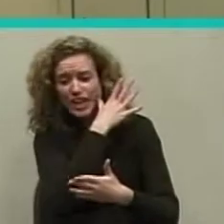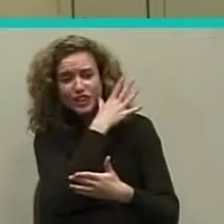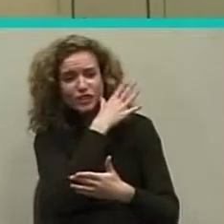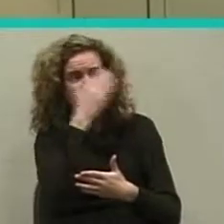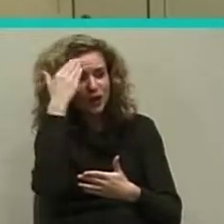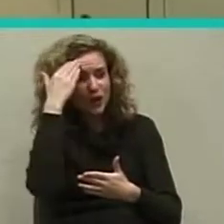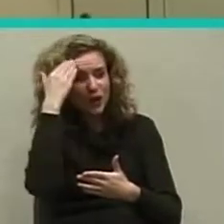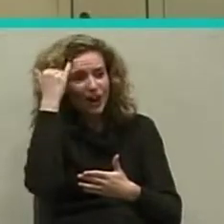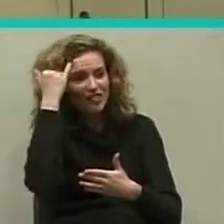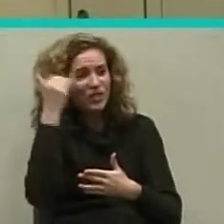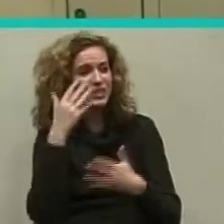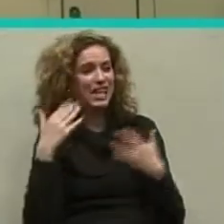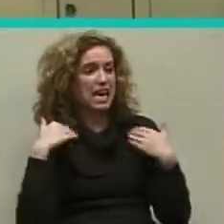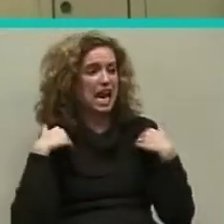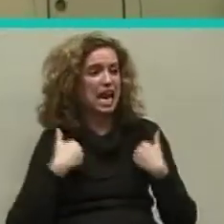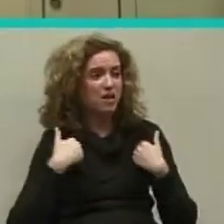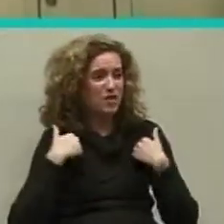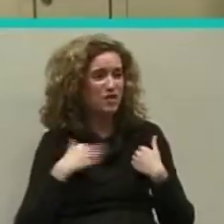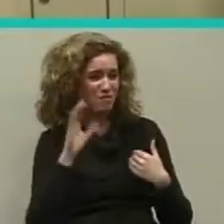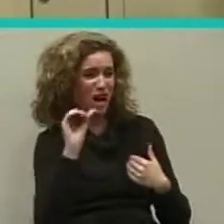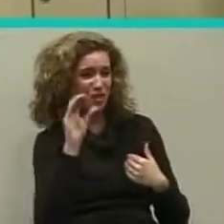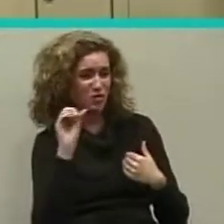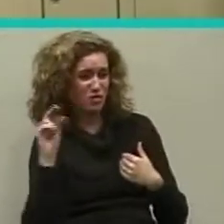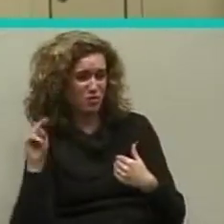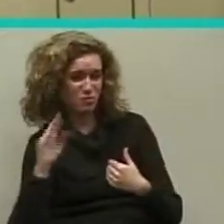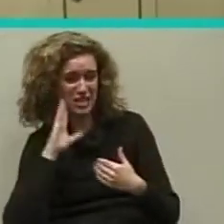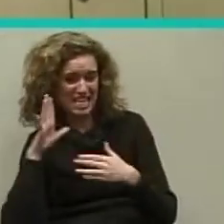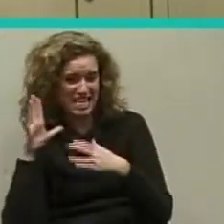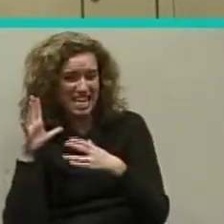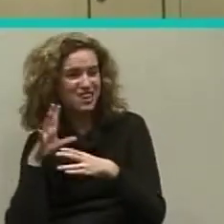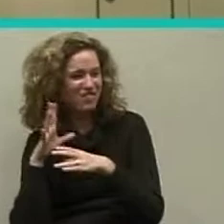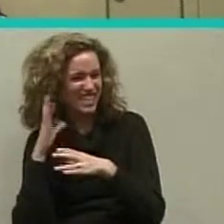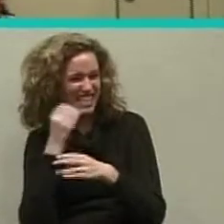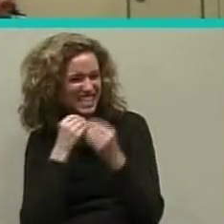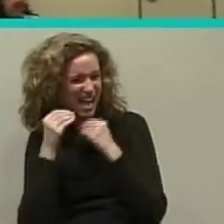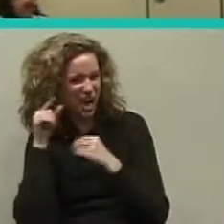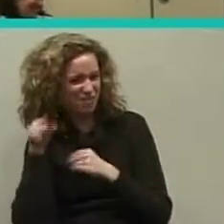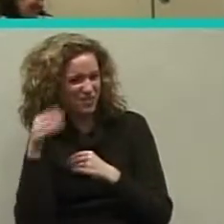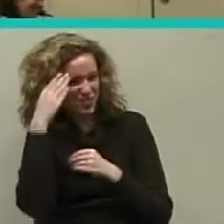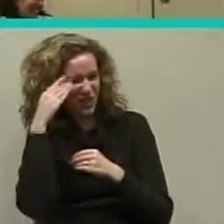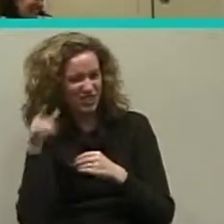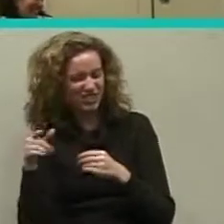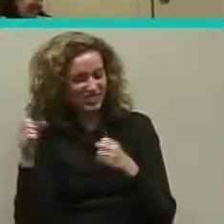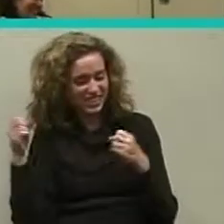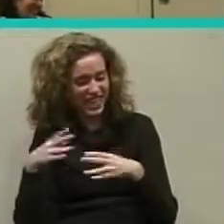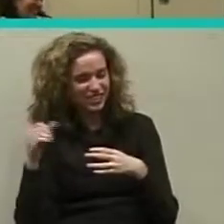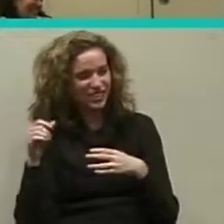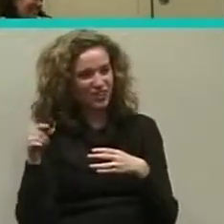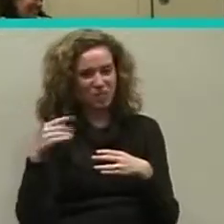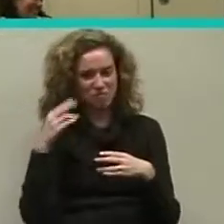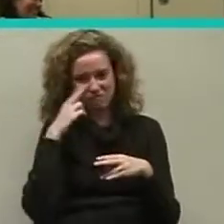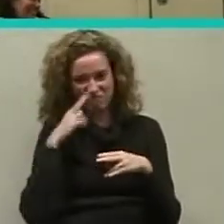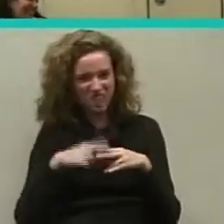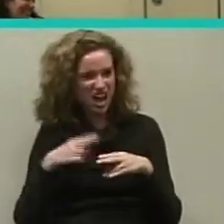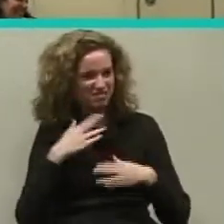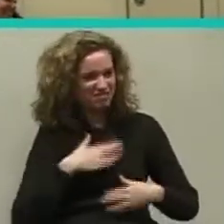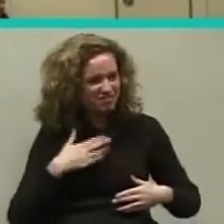thought the raccoons were going to eat them, so you let them alone, they'd come back. Right? You're chasing them around town, it's kind of fun.